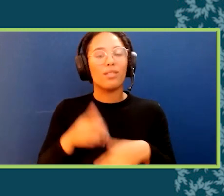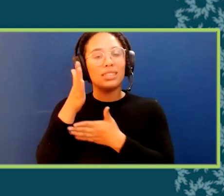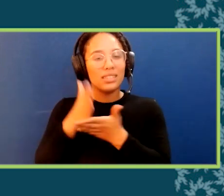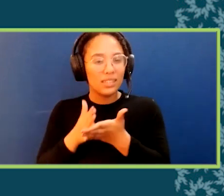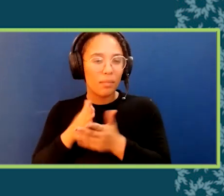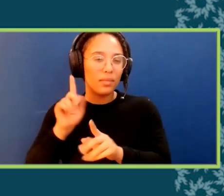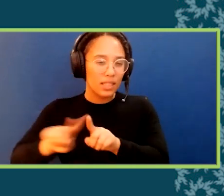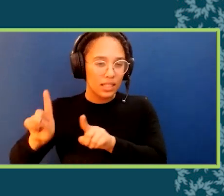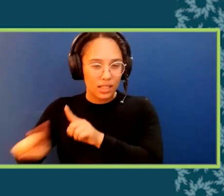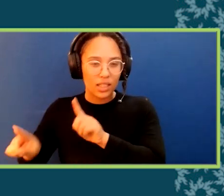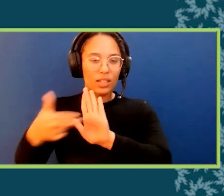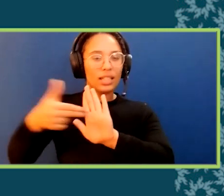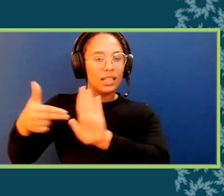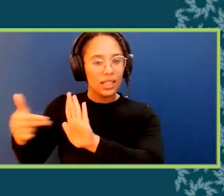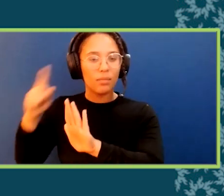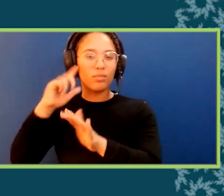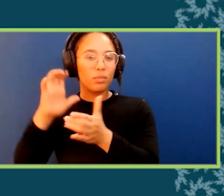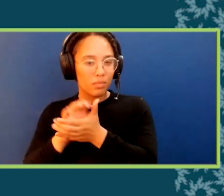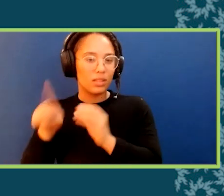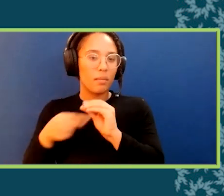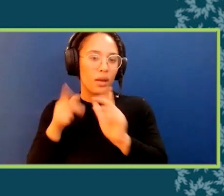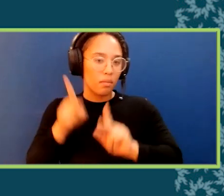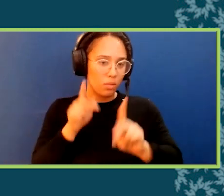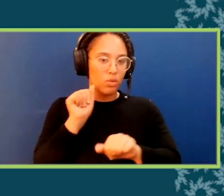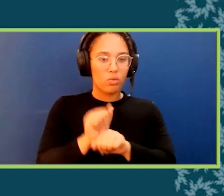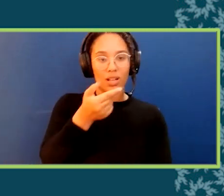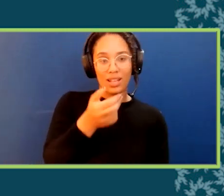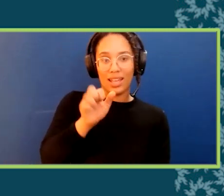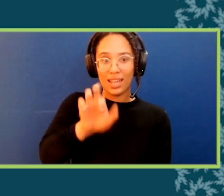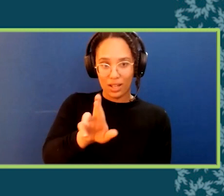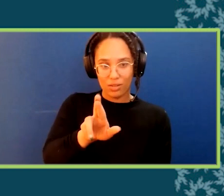resources and people and culture teams. Jess,